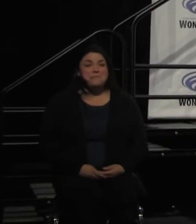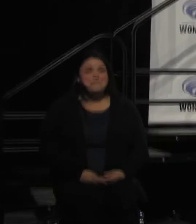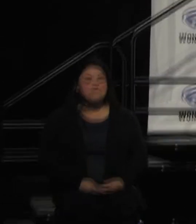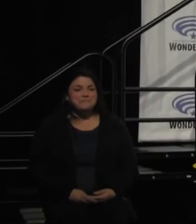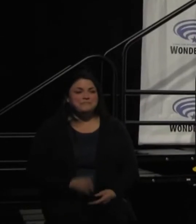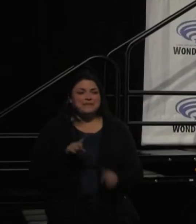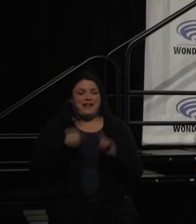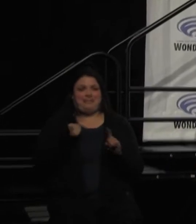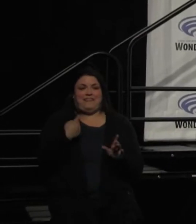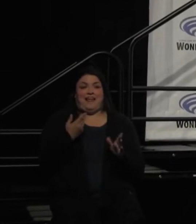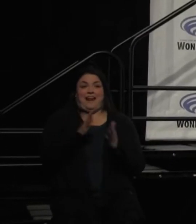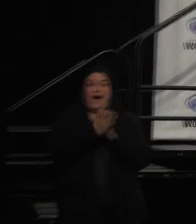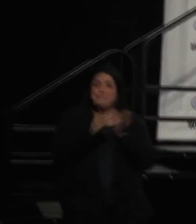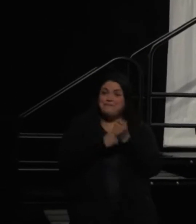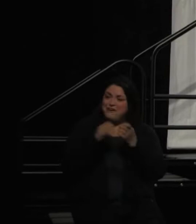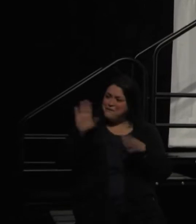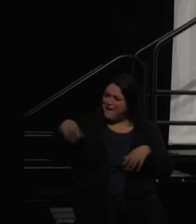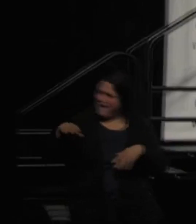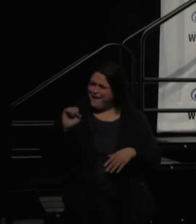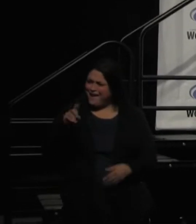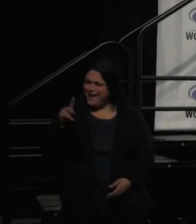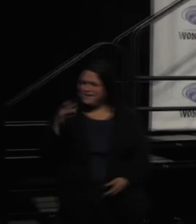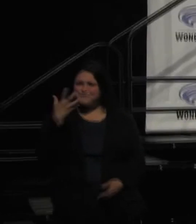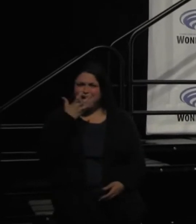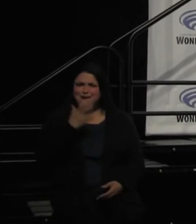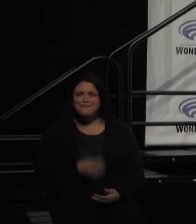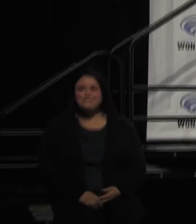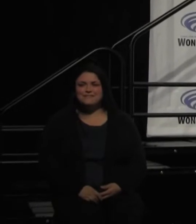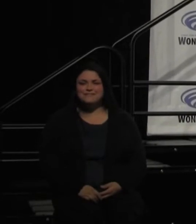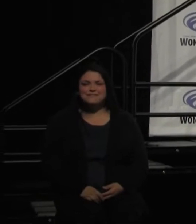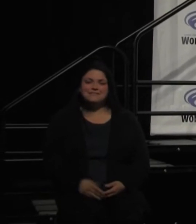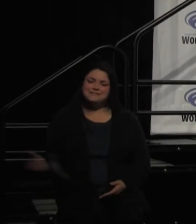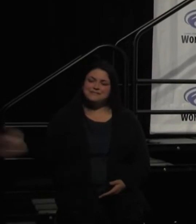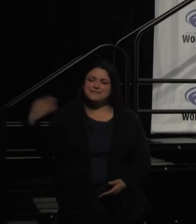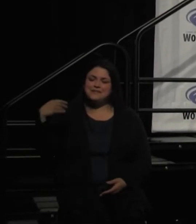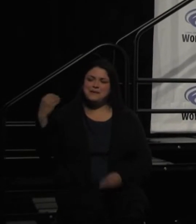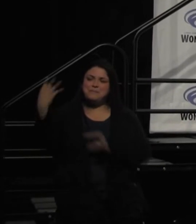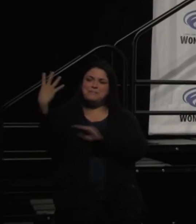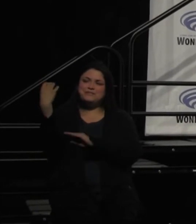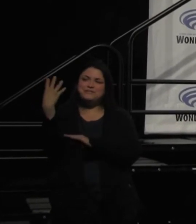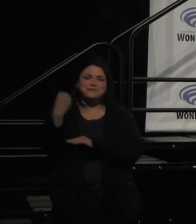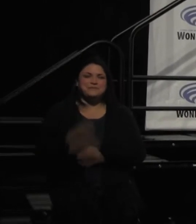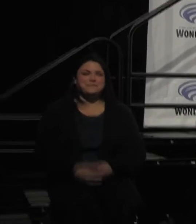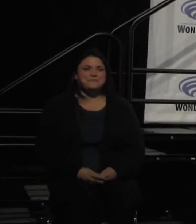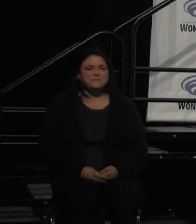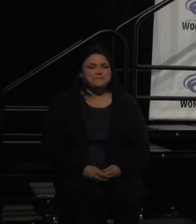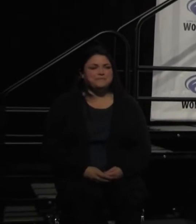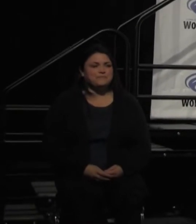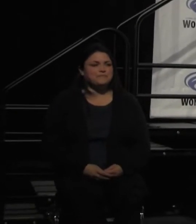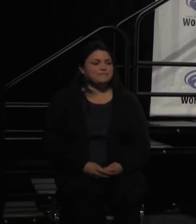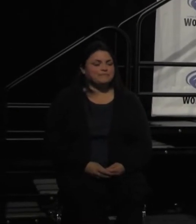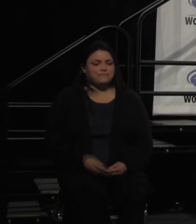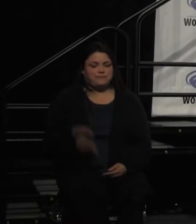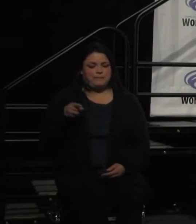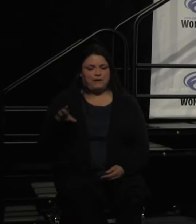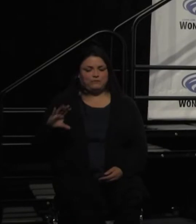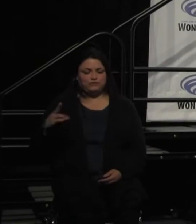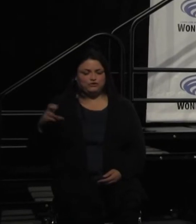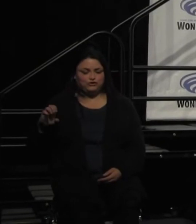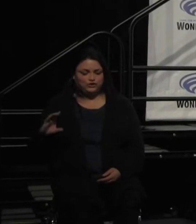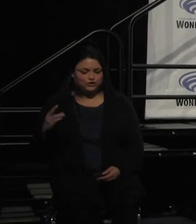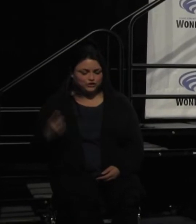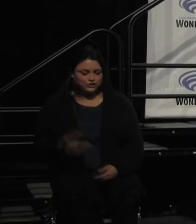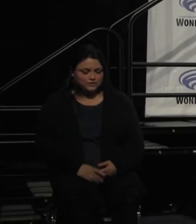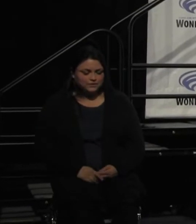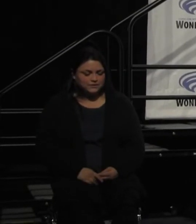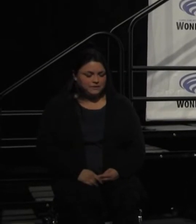Then I turned into a fan. Eddie, wow. Come on, let's take a picture, man. What about you, Cheech?